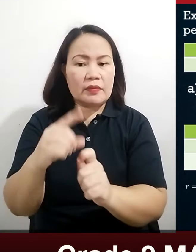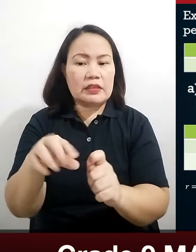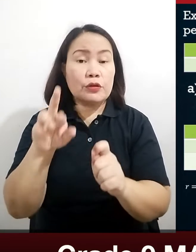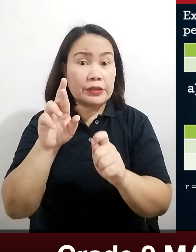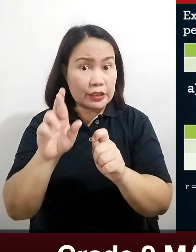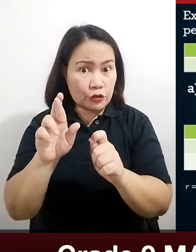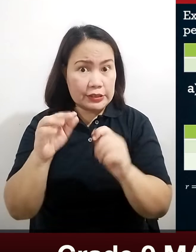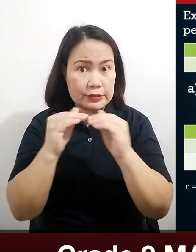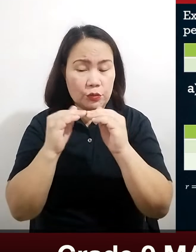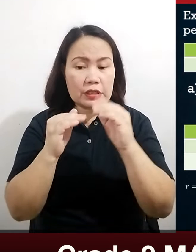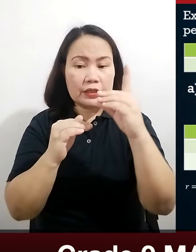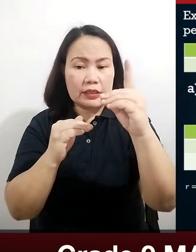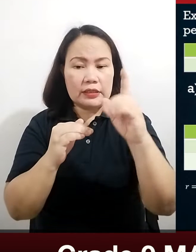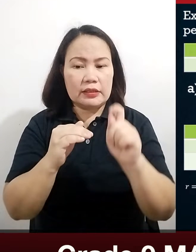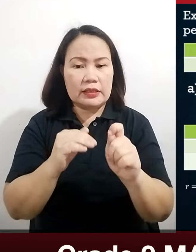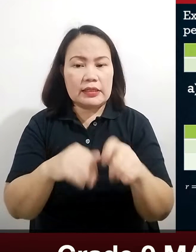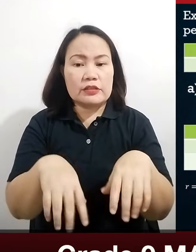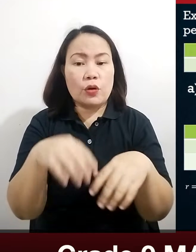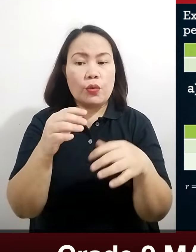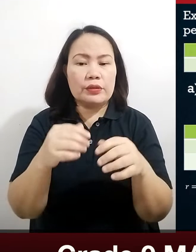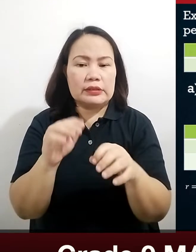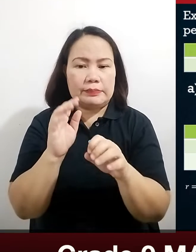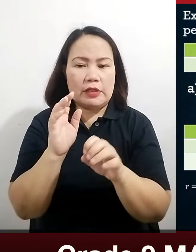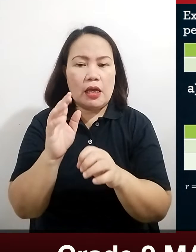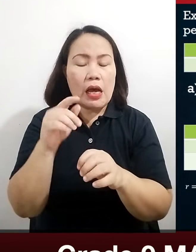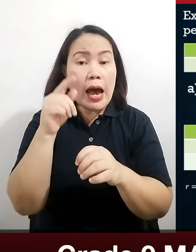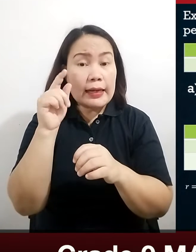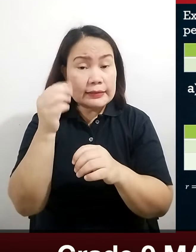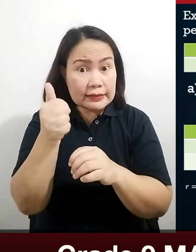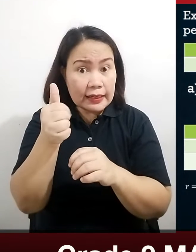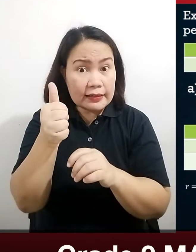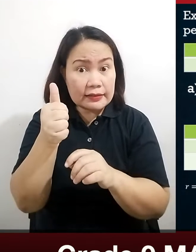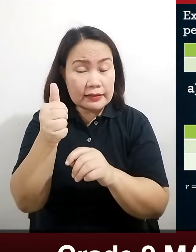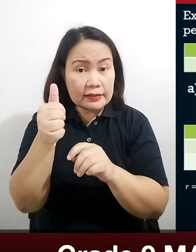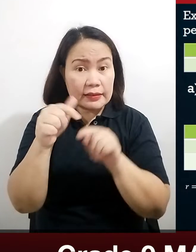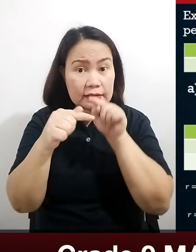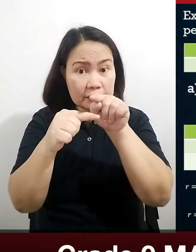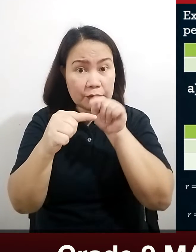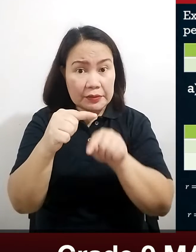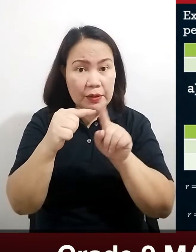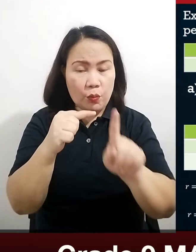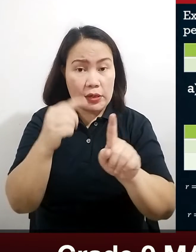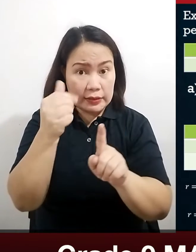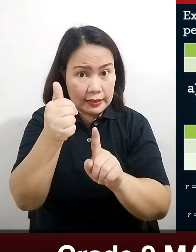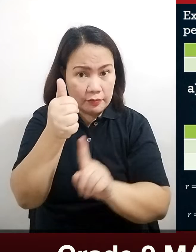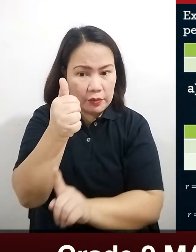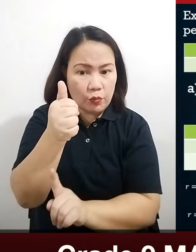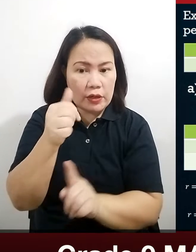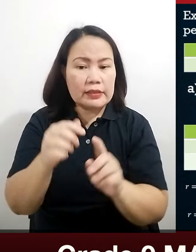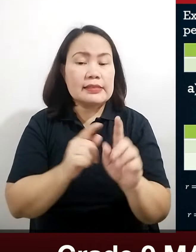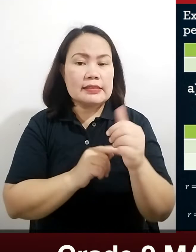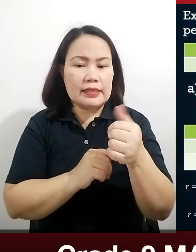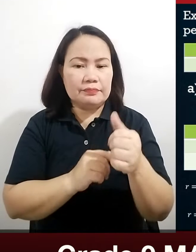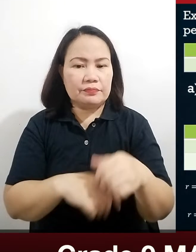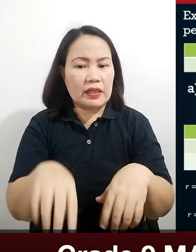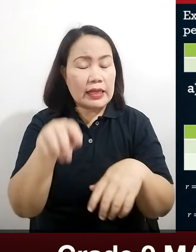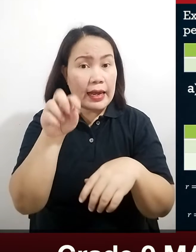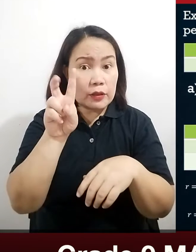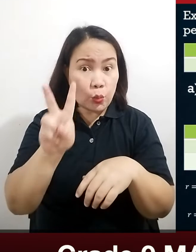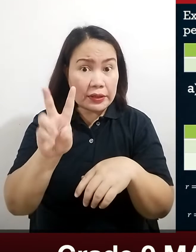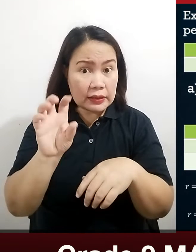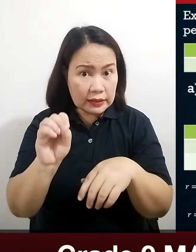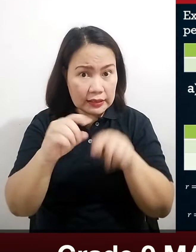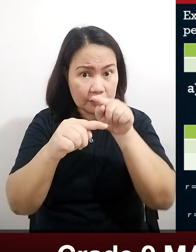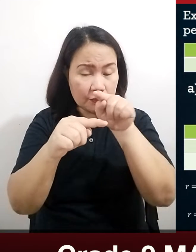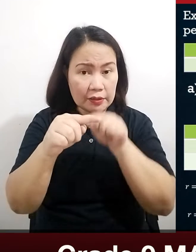1. So, 10 divide 1, the answer is 10. So, and sa pangalawa, that is 20 divide 2. So, the answer is